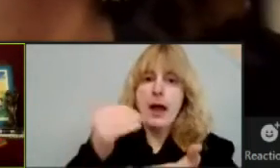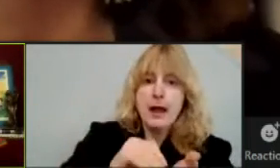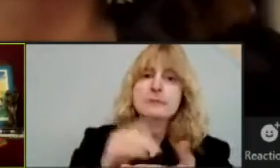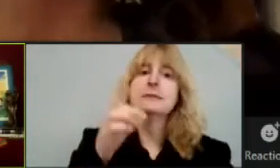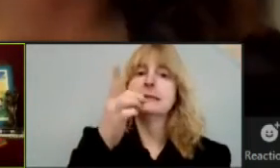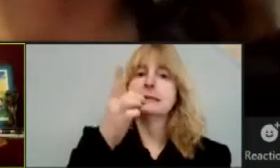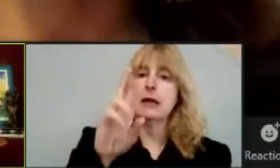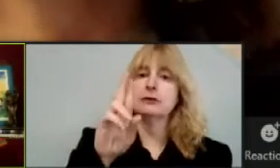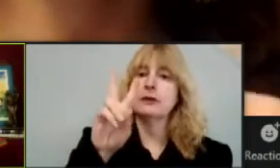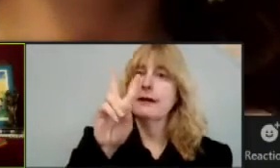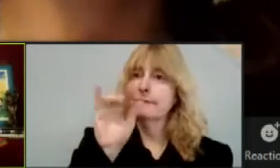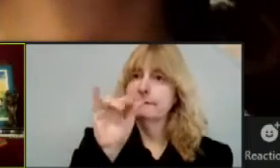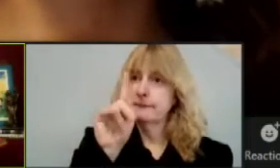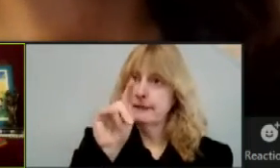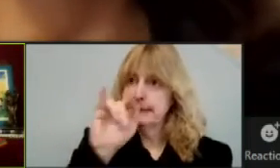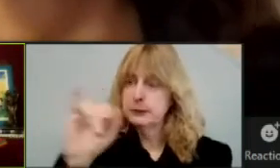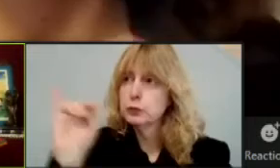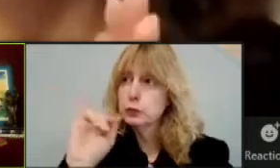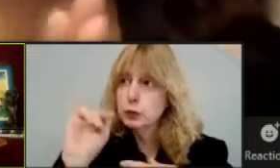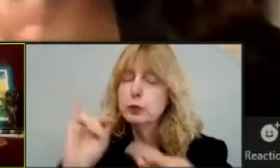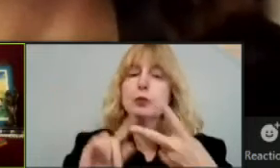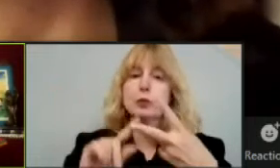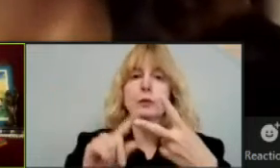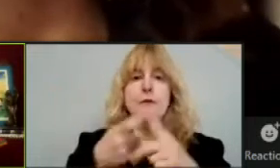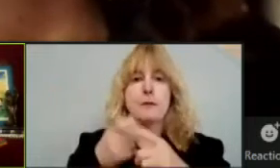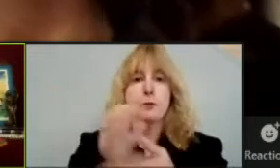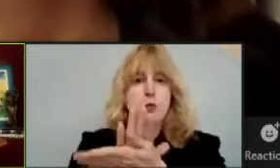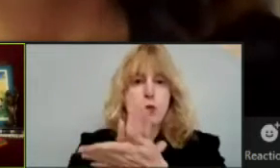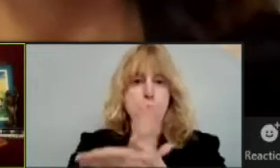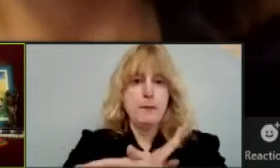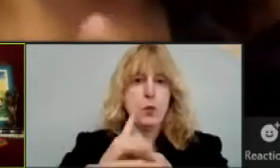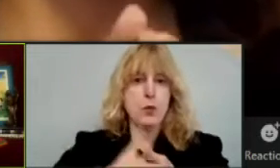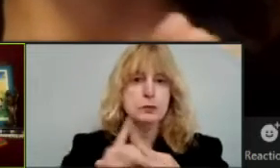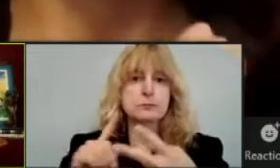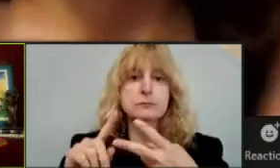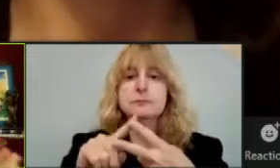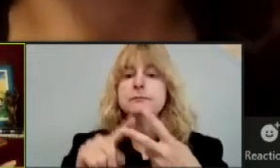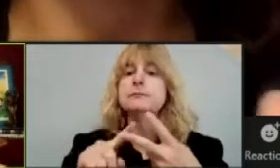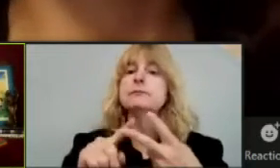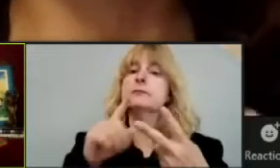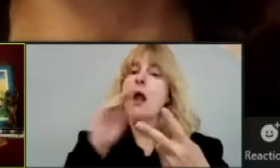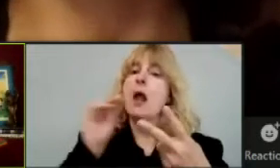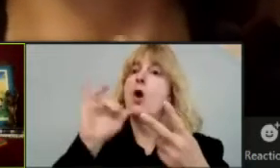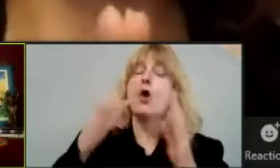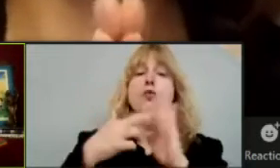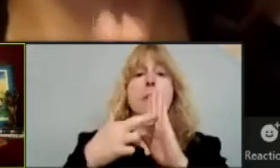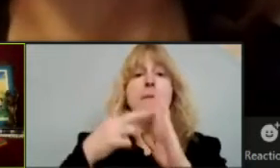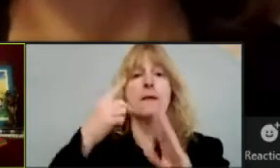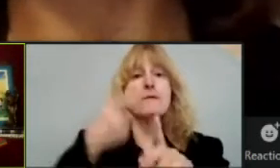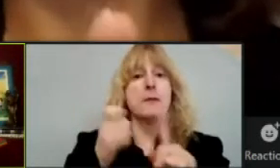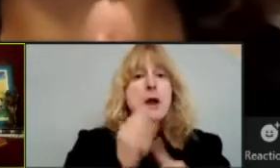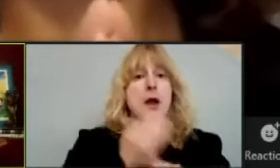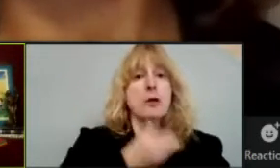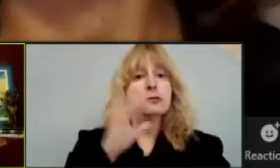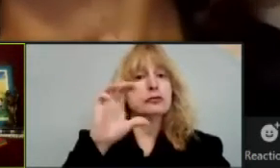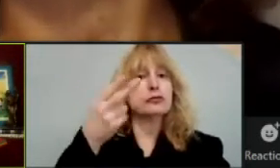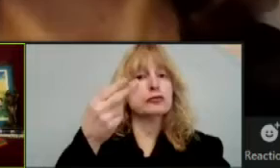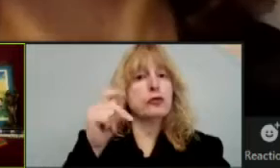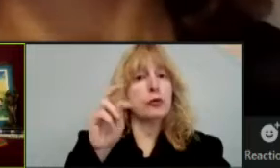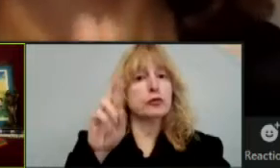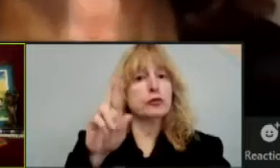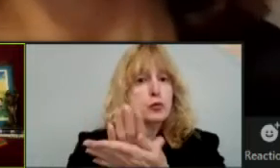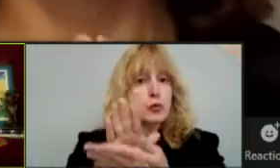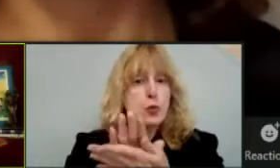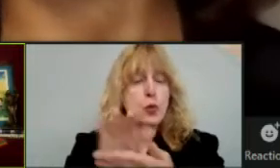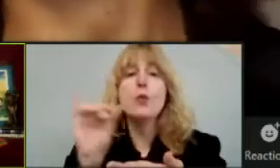Veda, and we're also delighted to have the representation for our charter schools, and as always, we will continue to